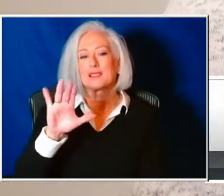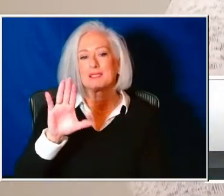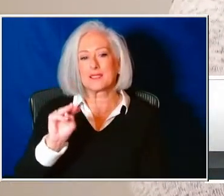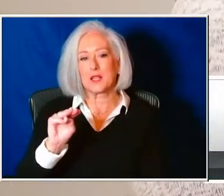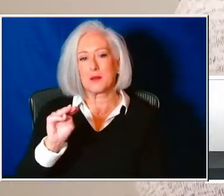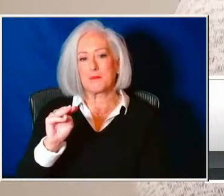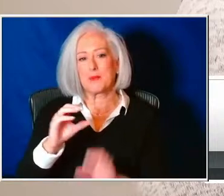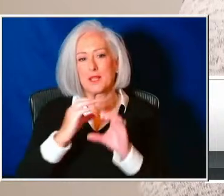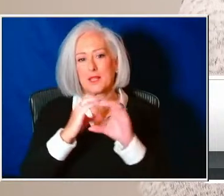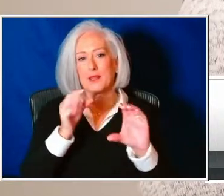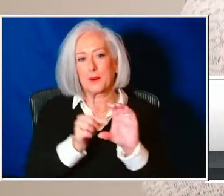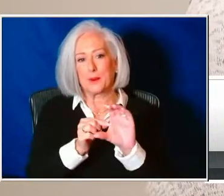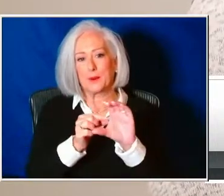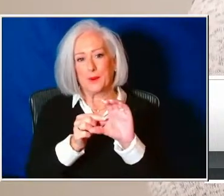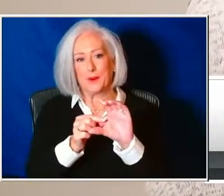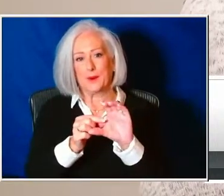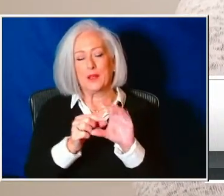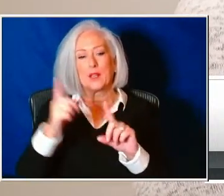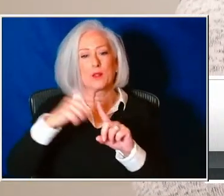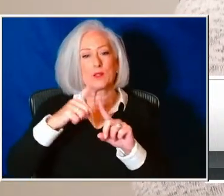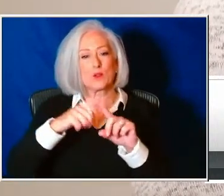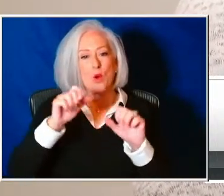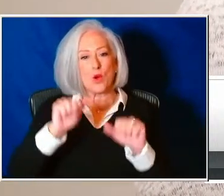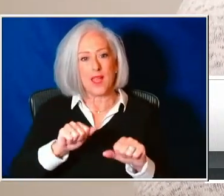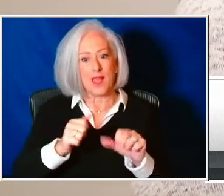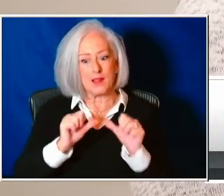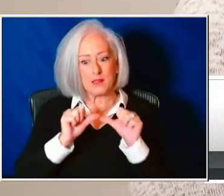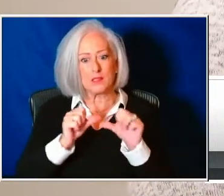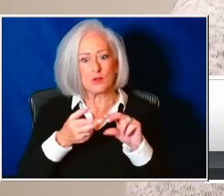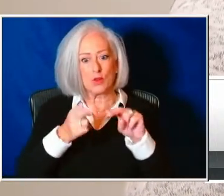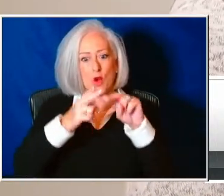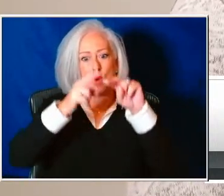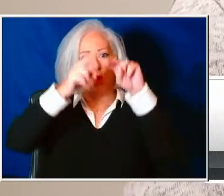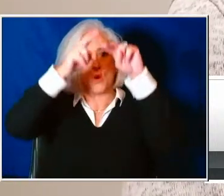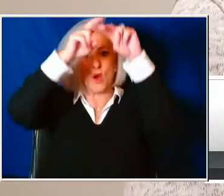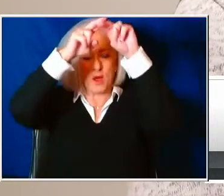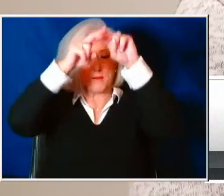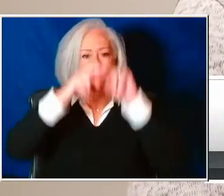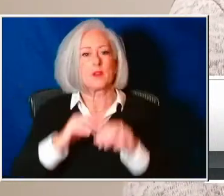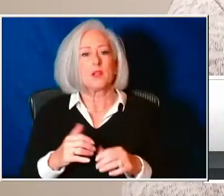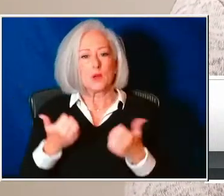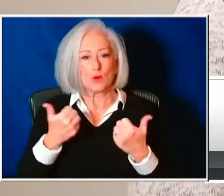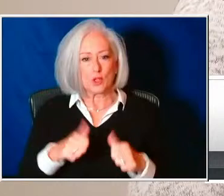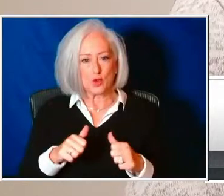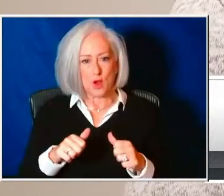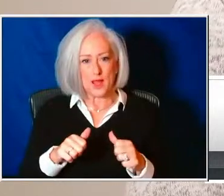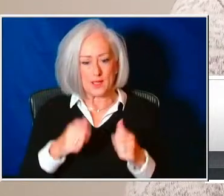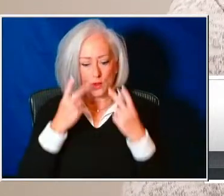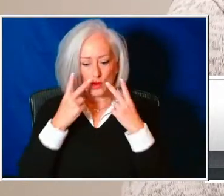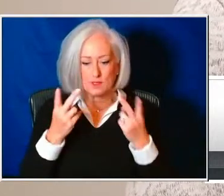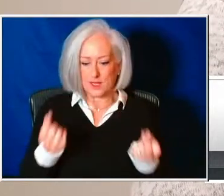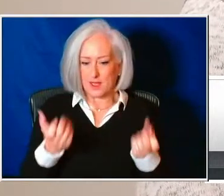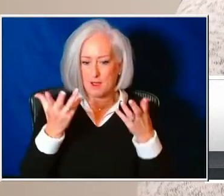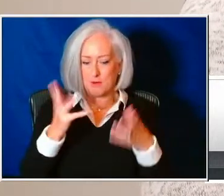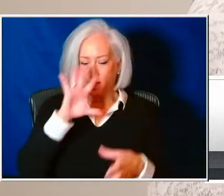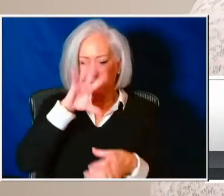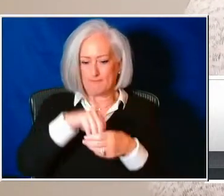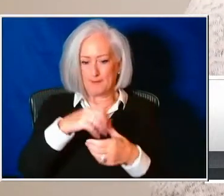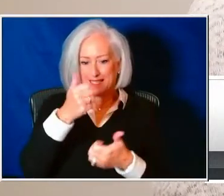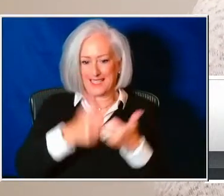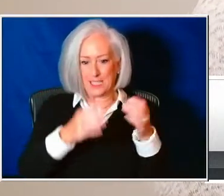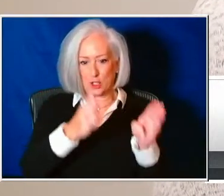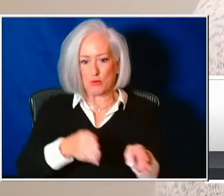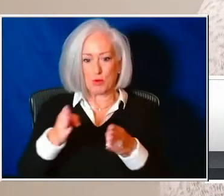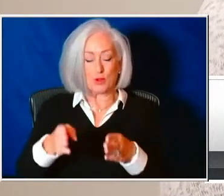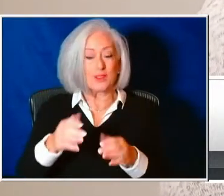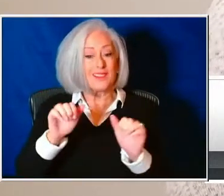up as high as it needs to, because again, we're just quantifying the amount in each individual person. So it can go into the thousands. But as